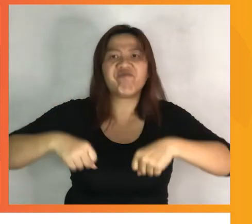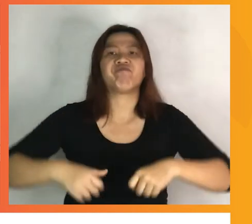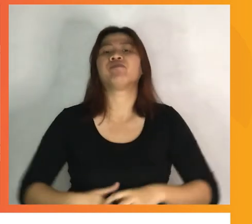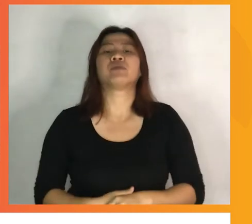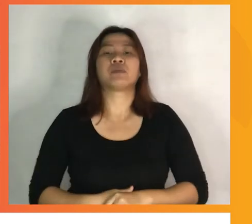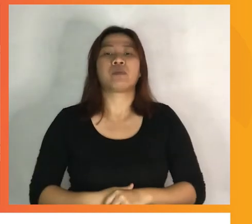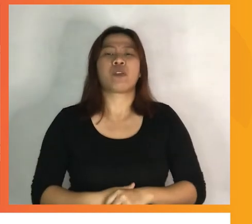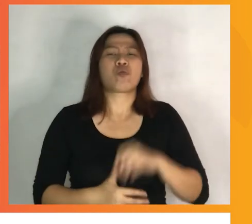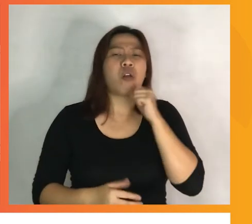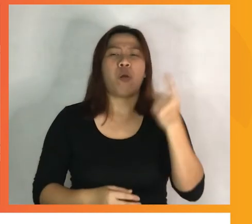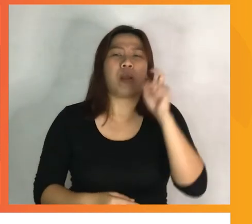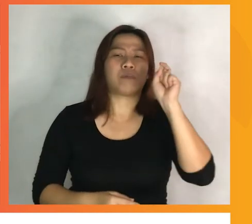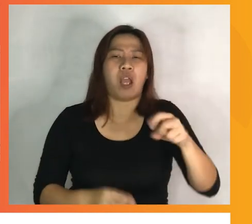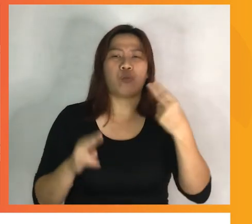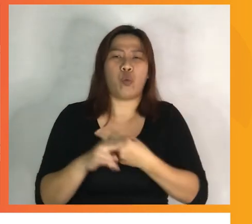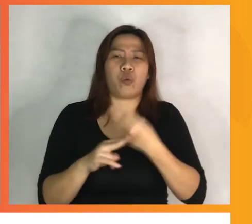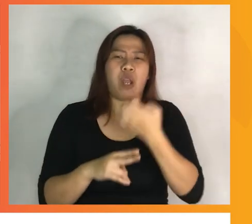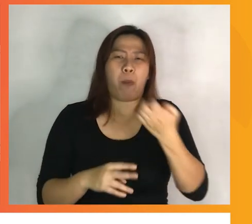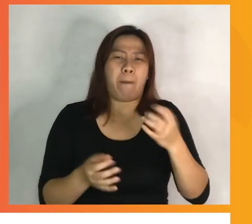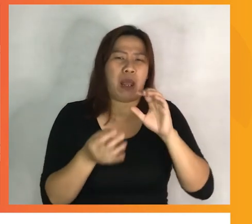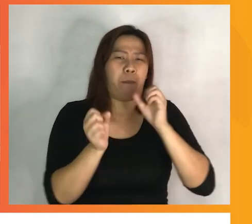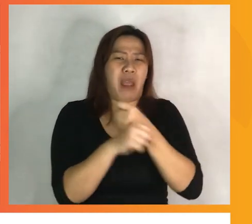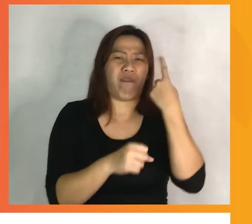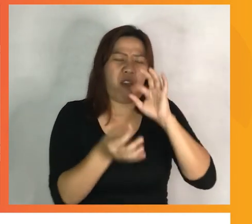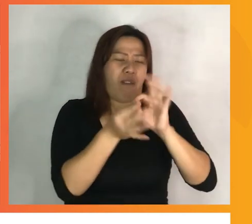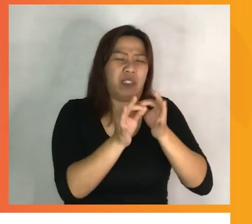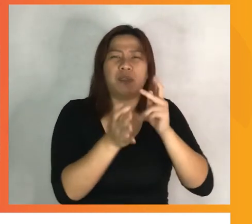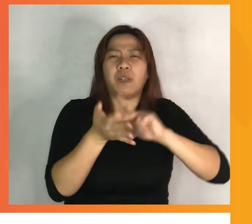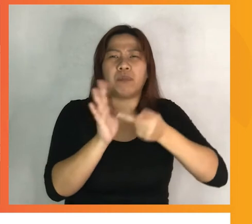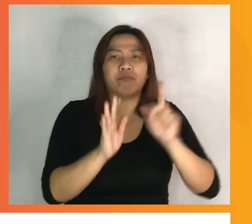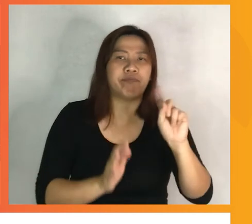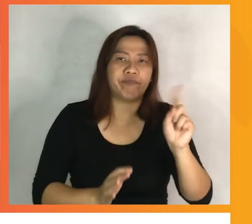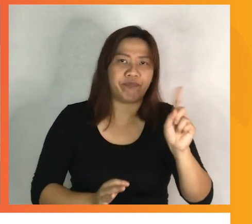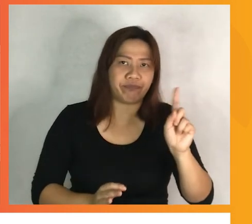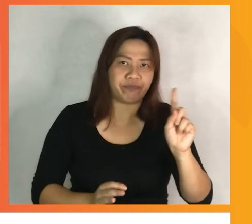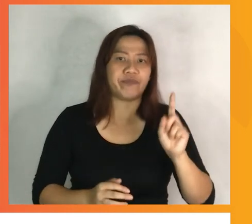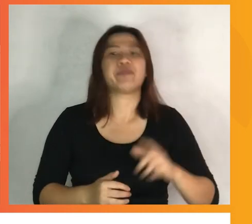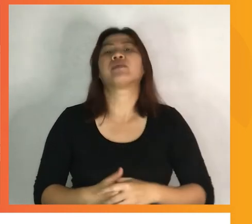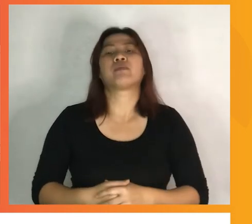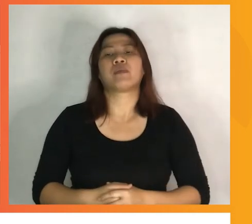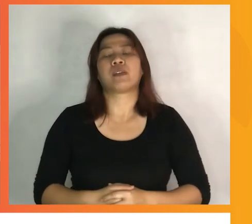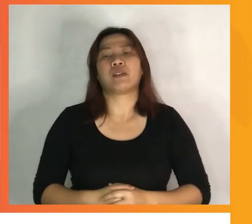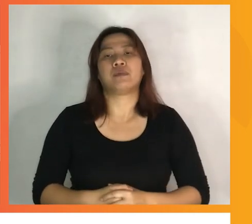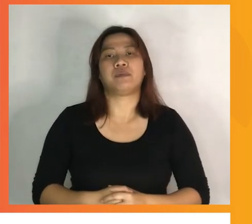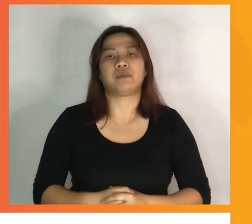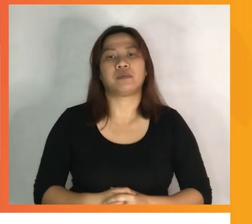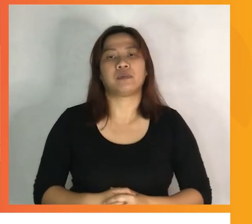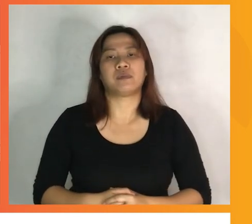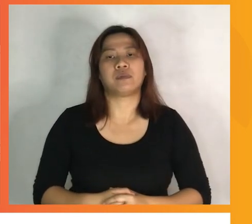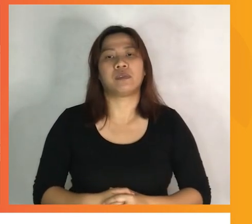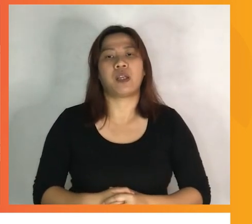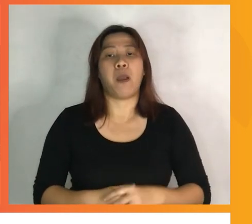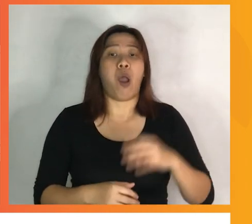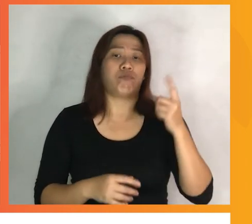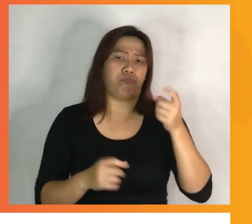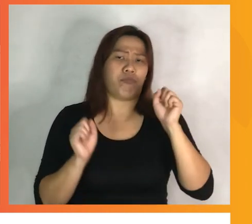can. It's not always necessary to use a piece of equipment for the purpose for